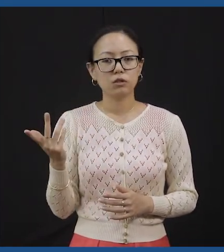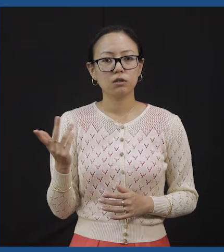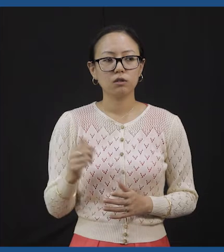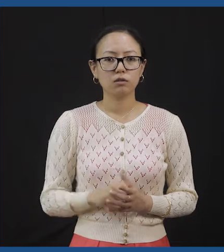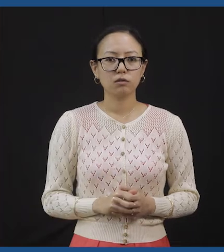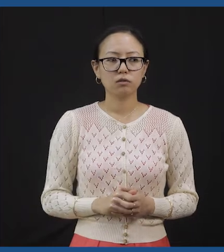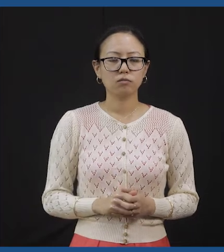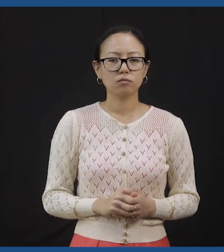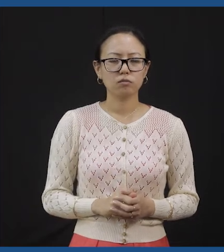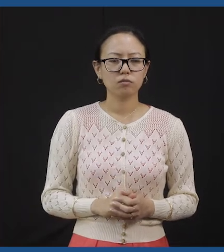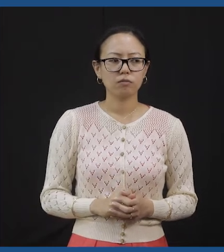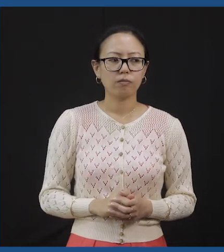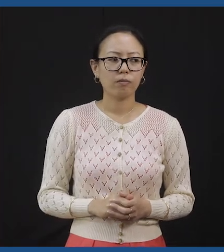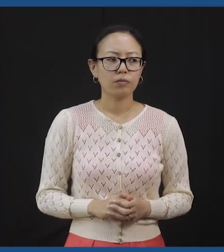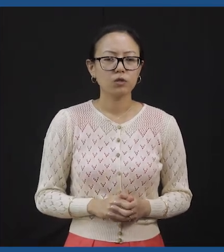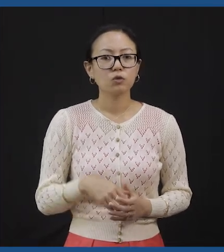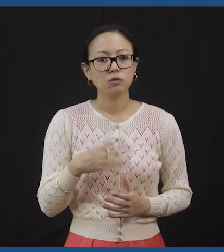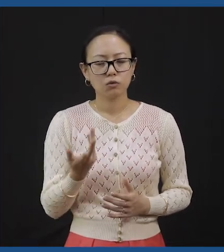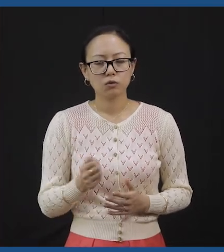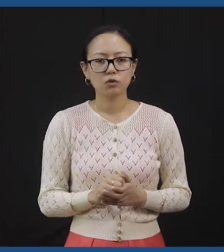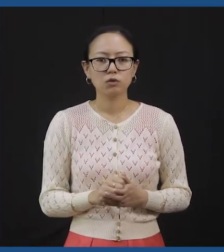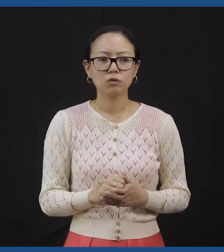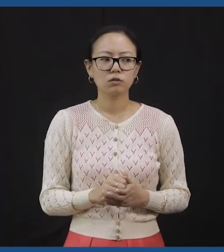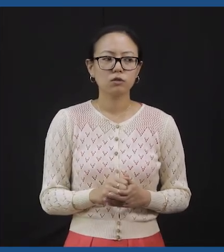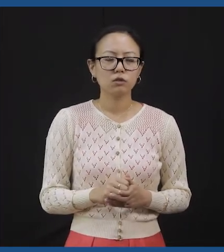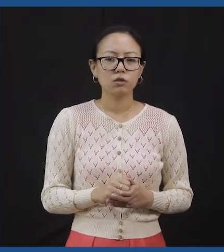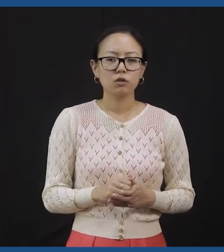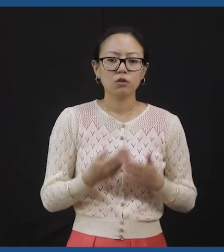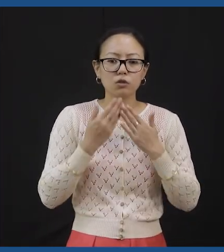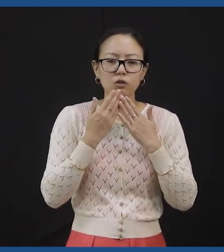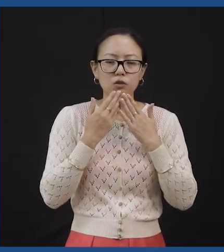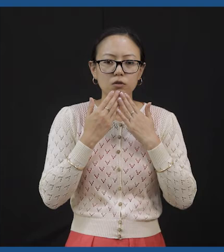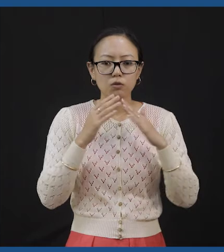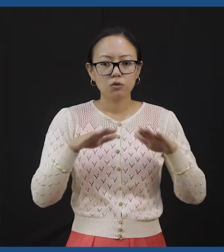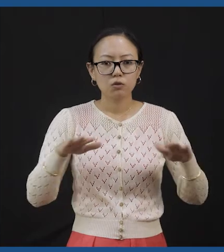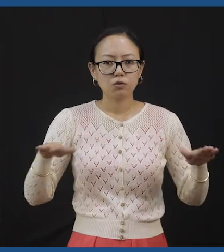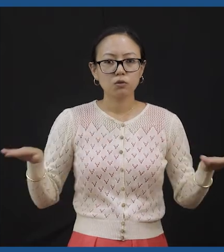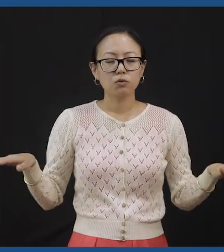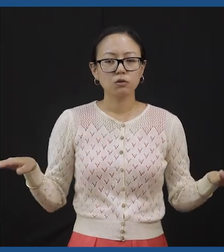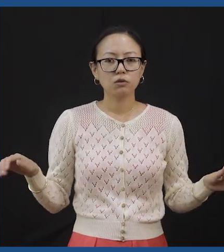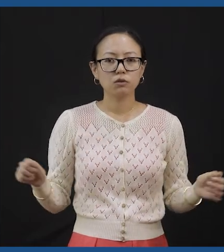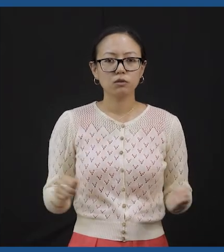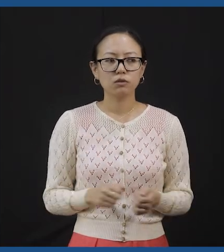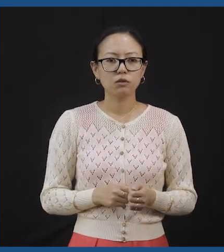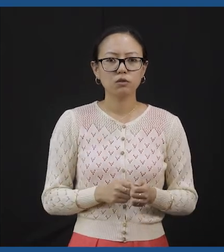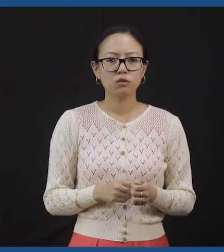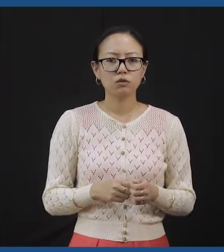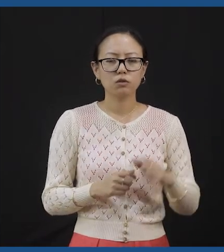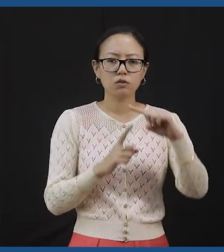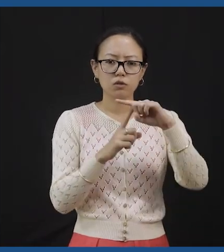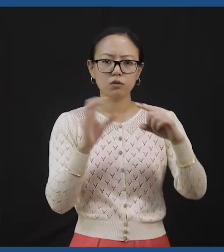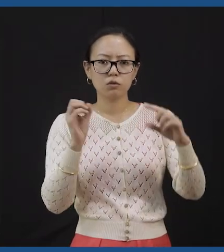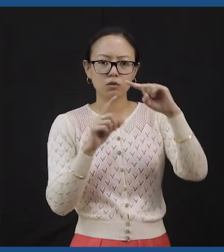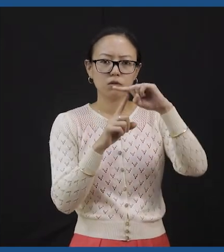from total number of students in school. See solution.